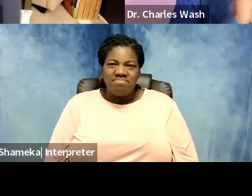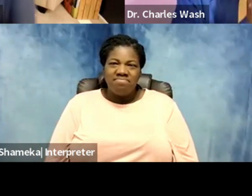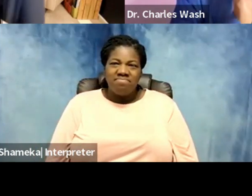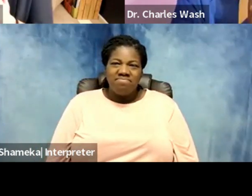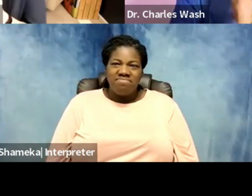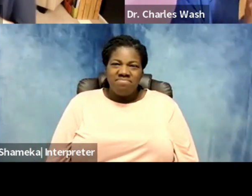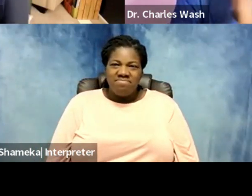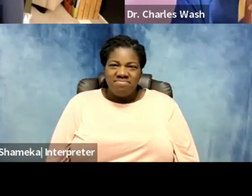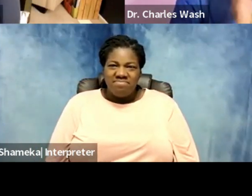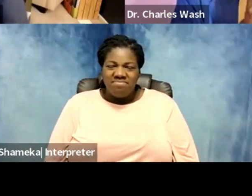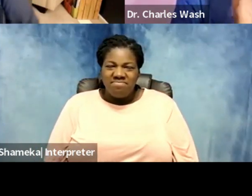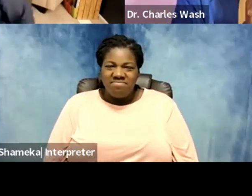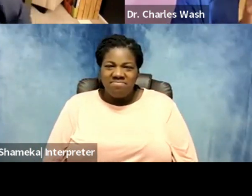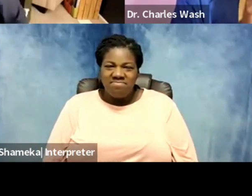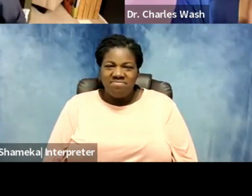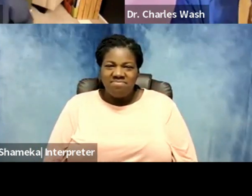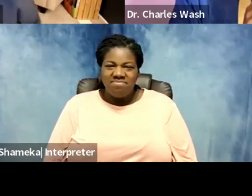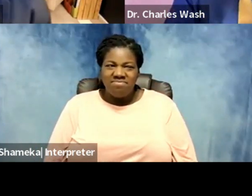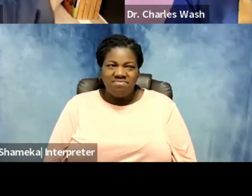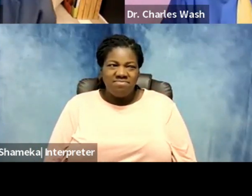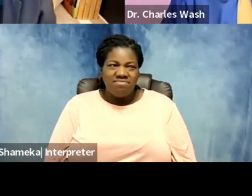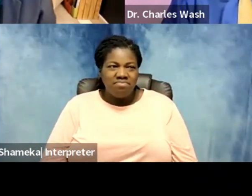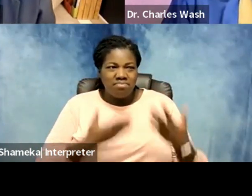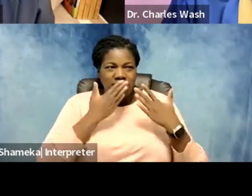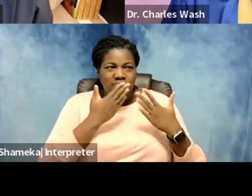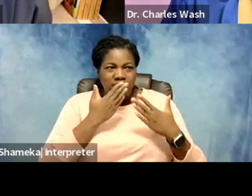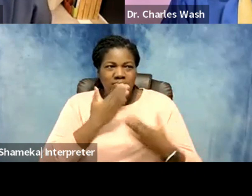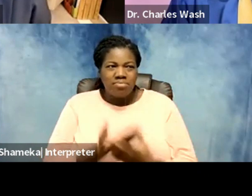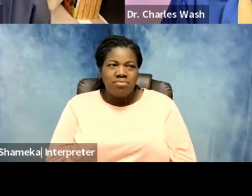Yay. Thank you. Thank you.